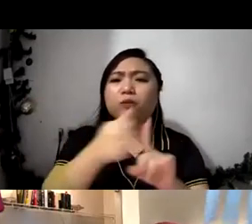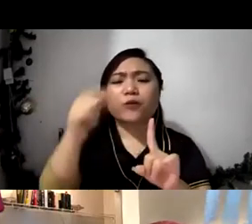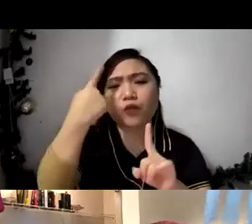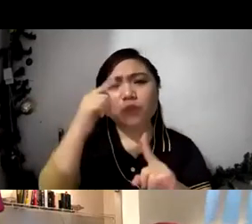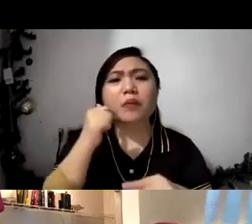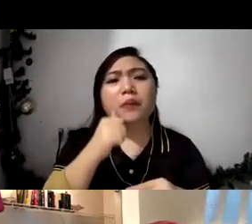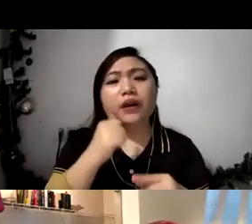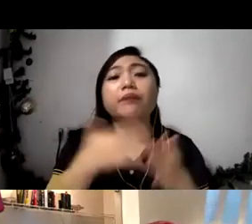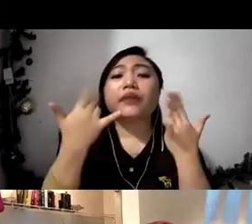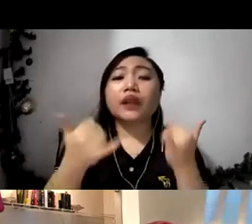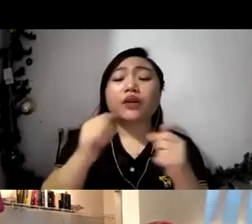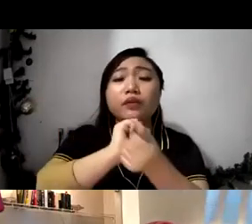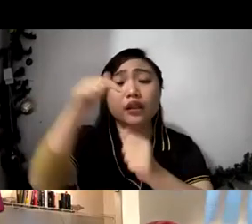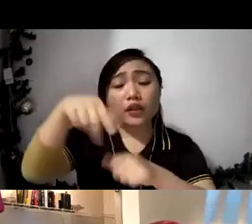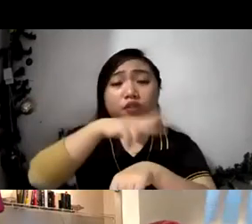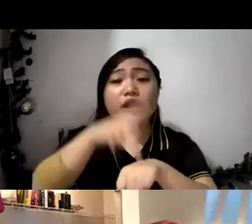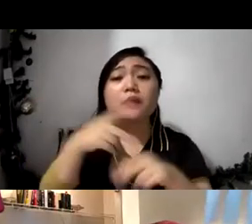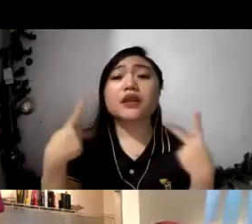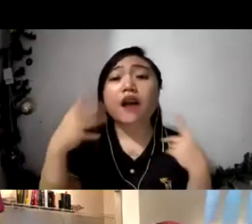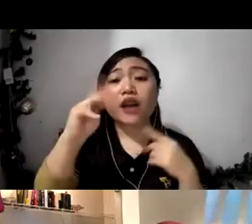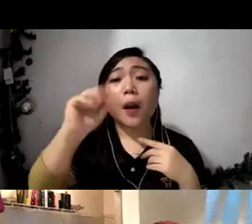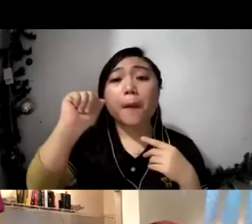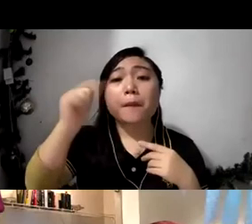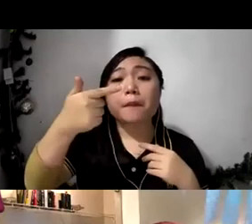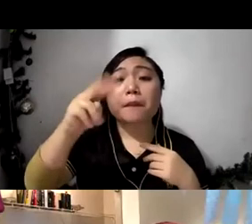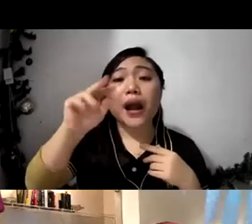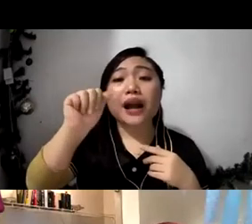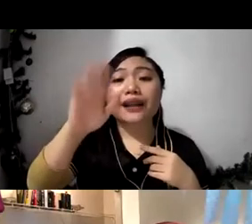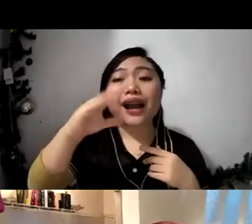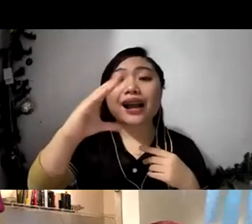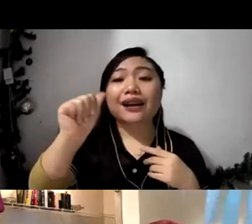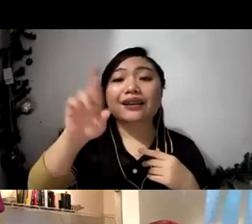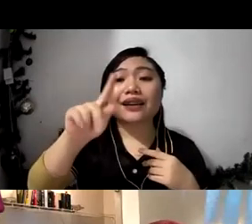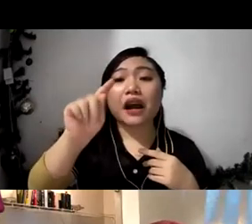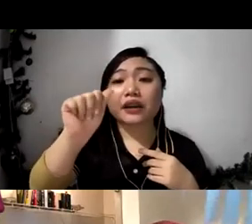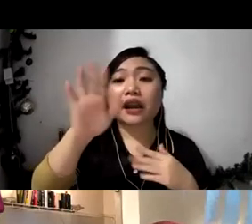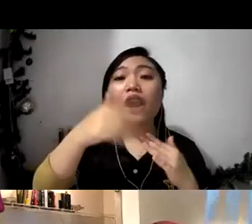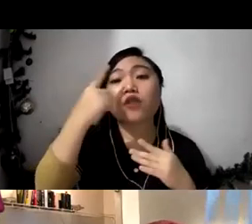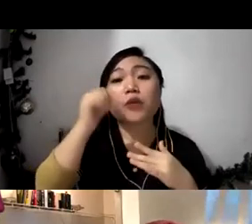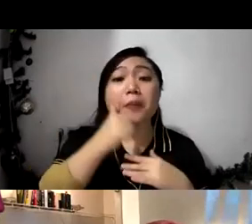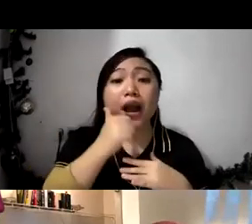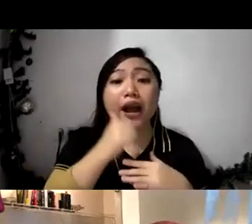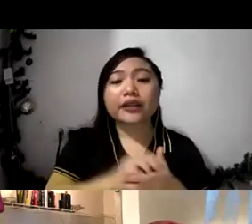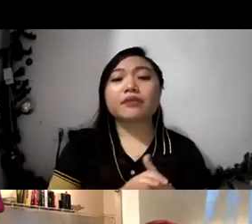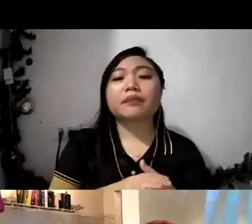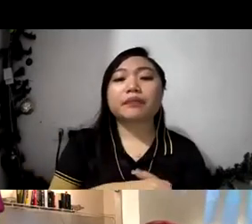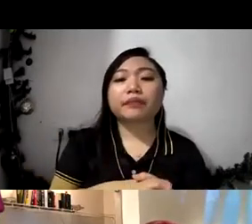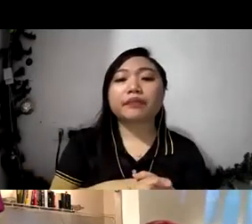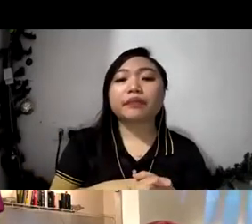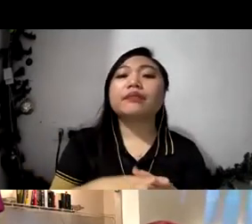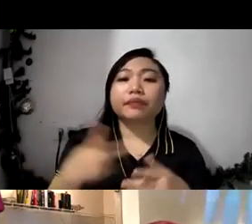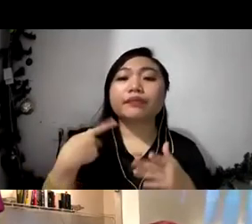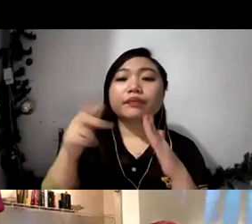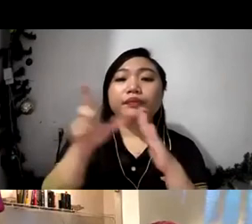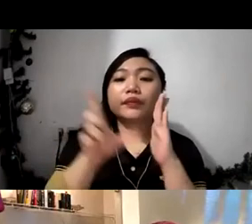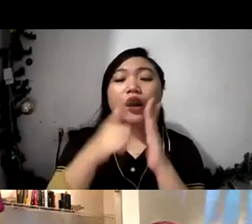Carta of Women. So that is in the 80s, ano, 70s, may social movement na, 80s, ano, binubuo na yung